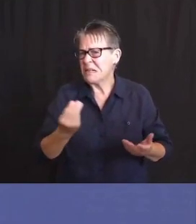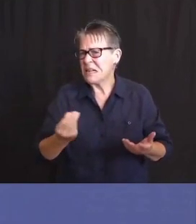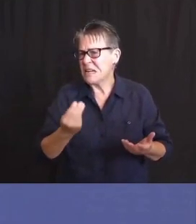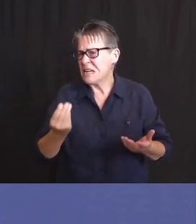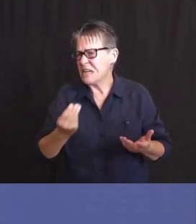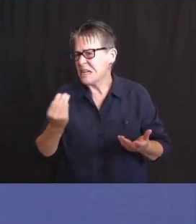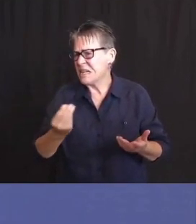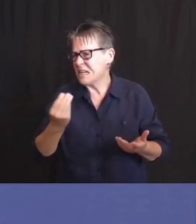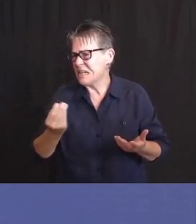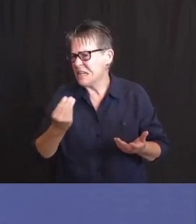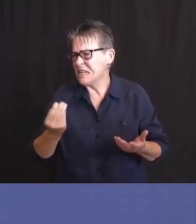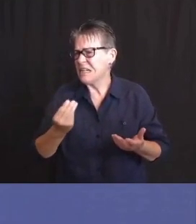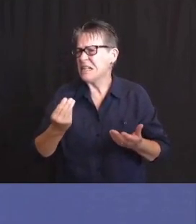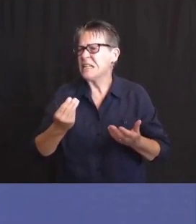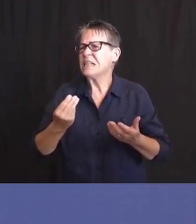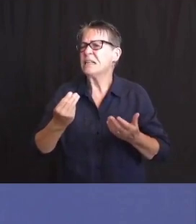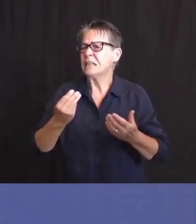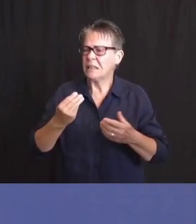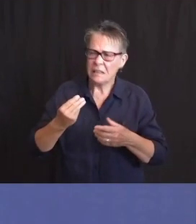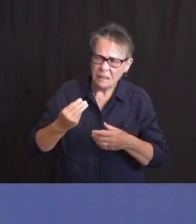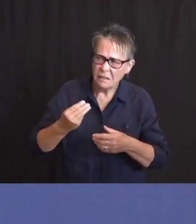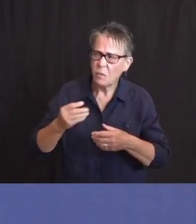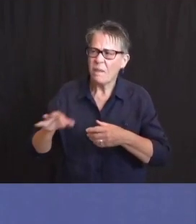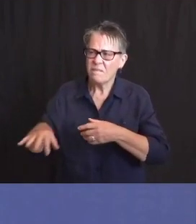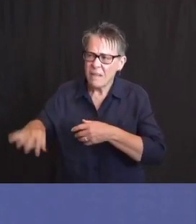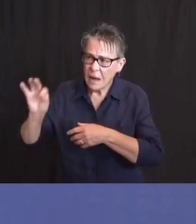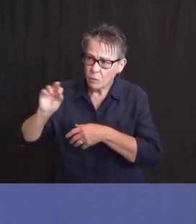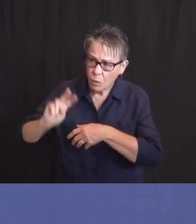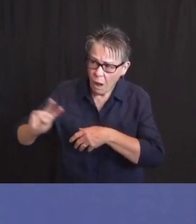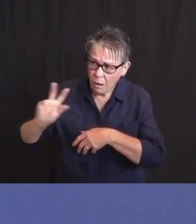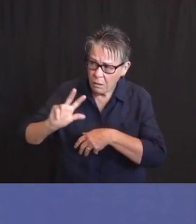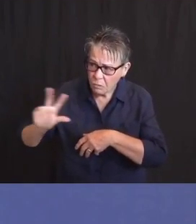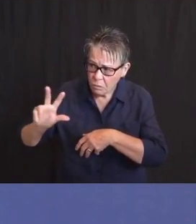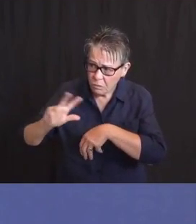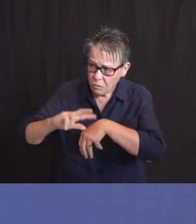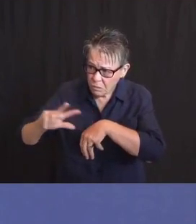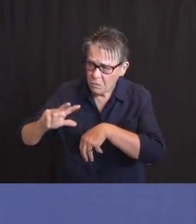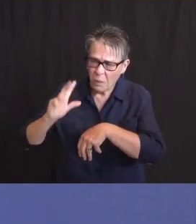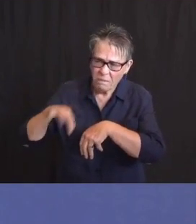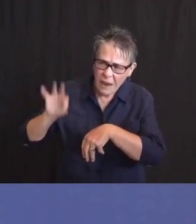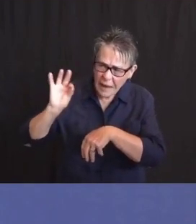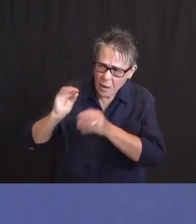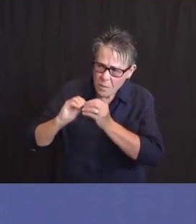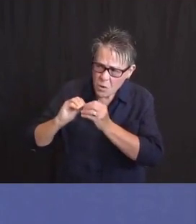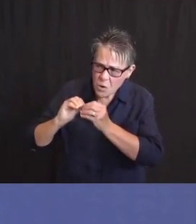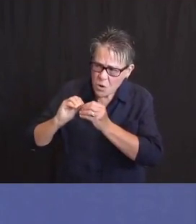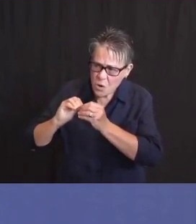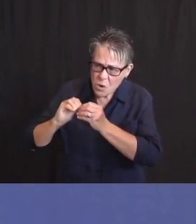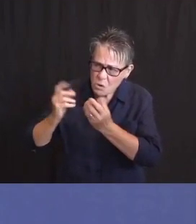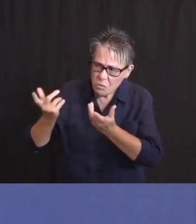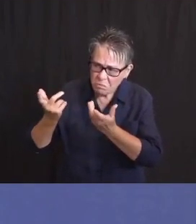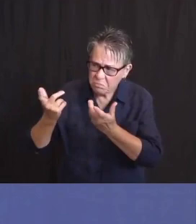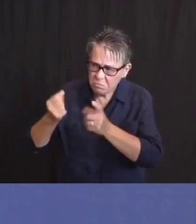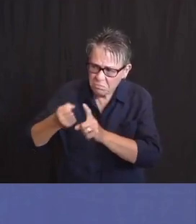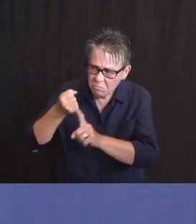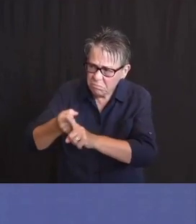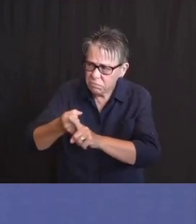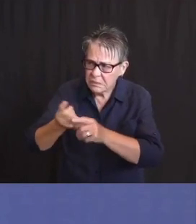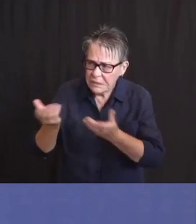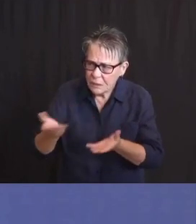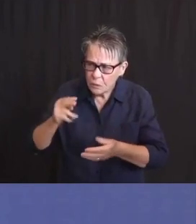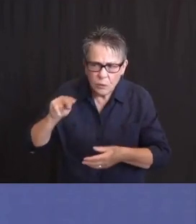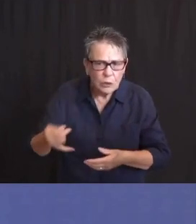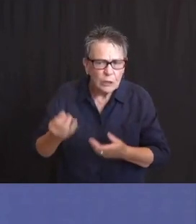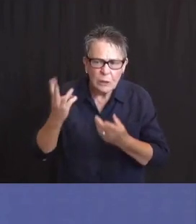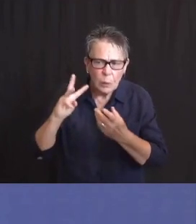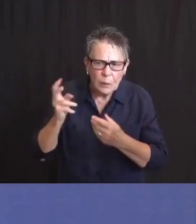certainly, with it so far off the coast, certainly a few unknowns with that, but we'll be watching it every hour. I know I speak on